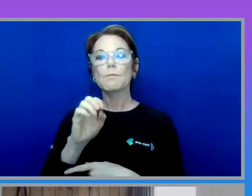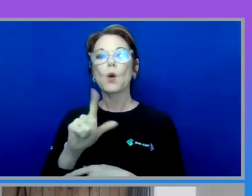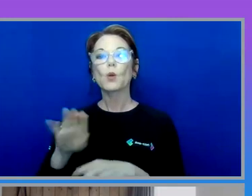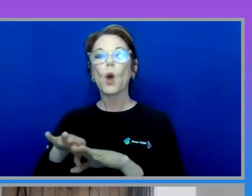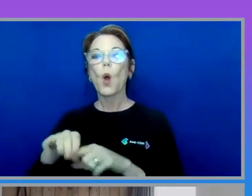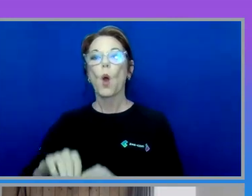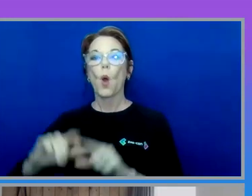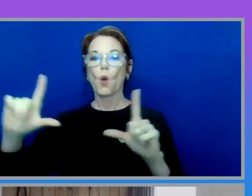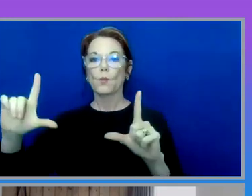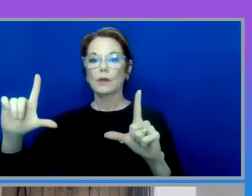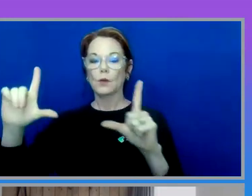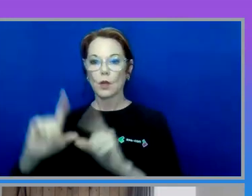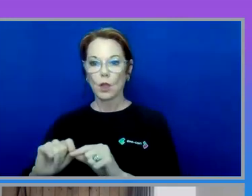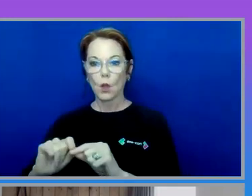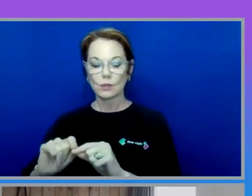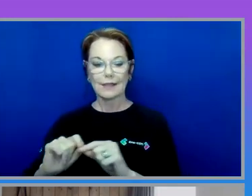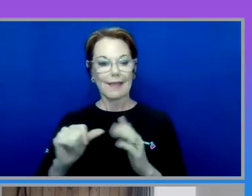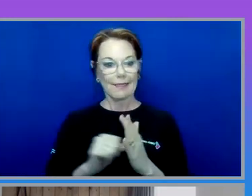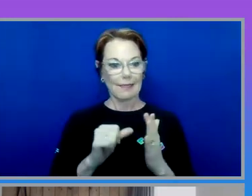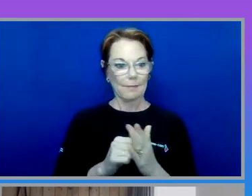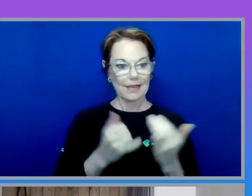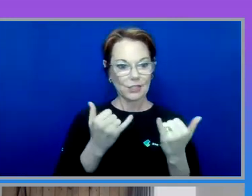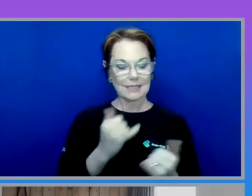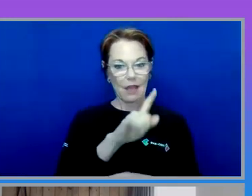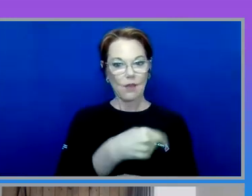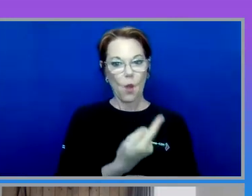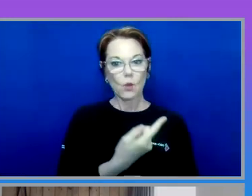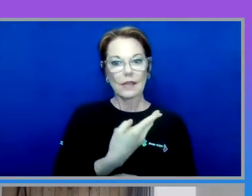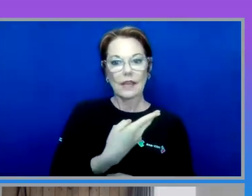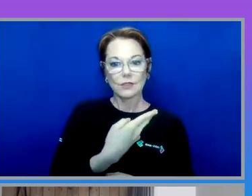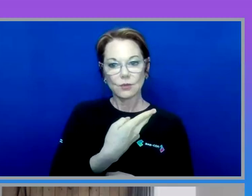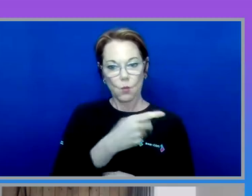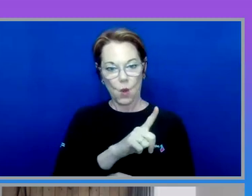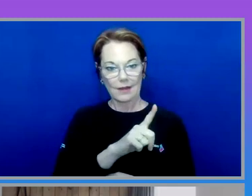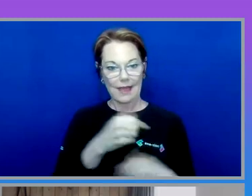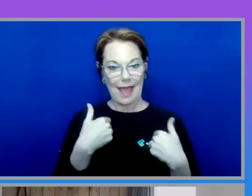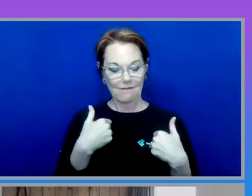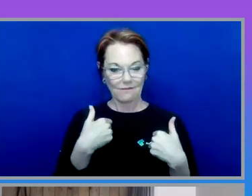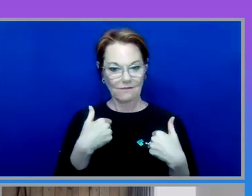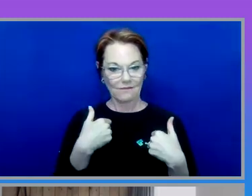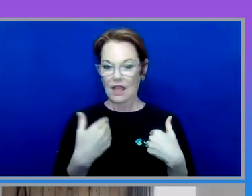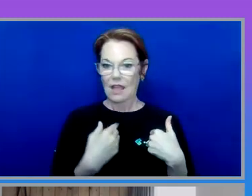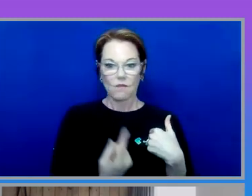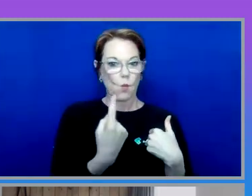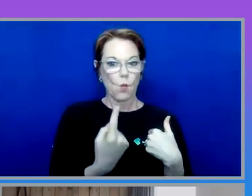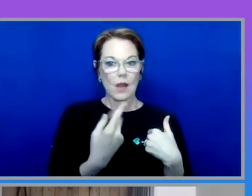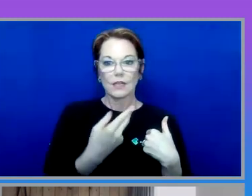is closed, the page's H1 element is now the only H1 that exists. We will only have a single H1 at a